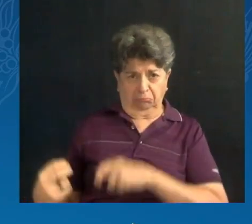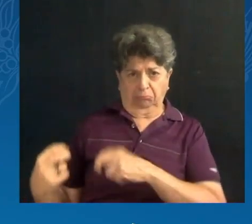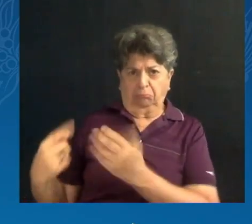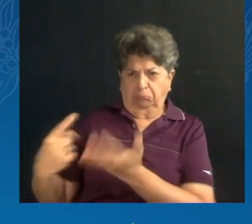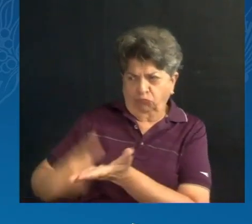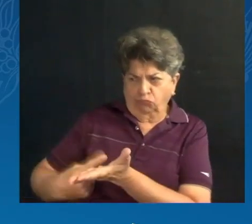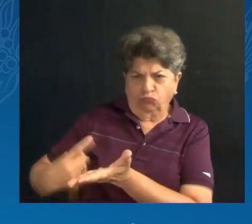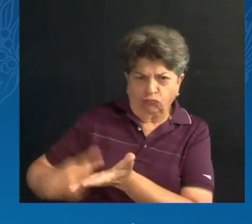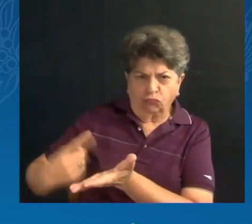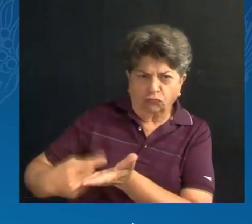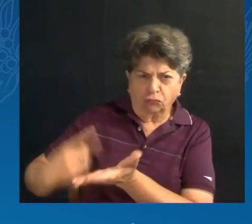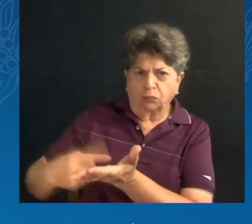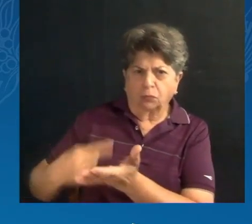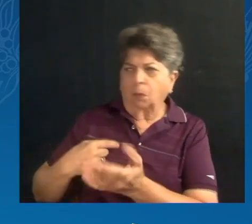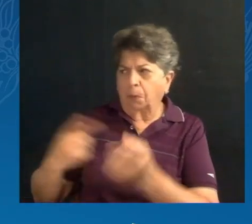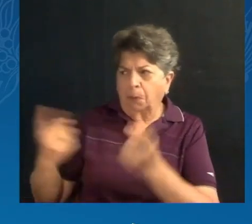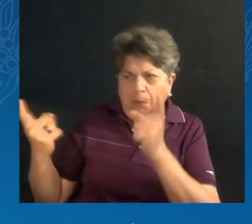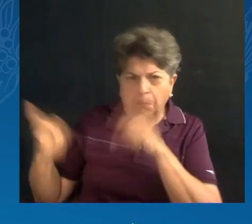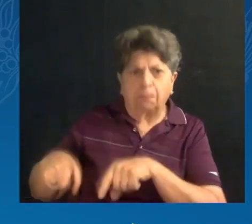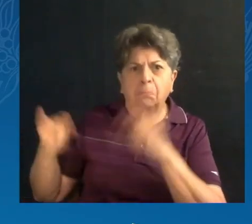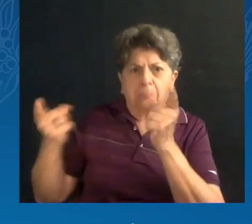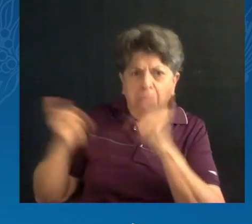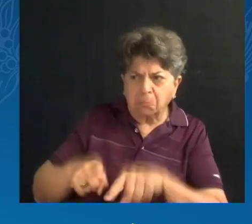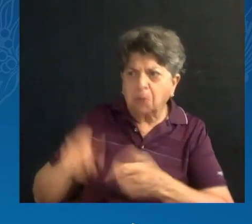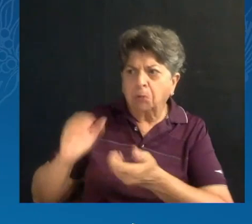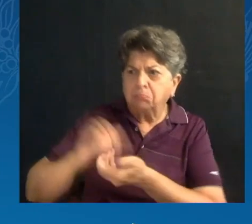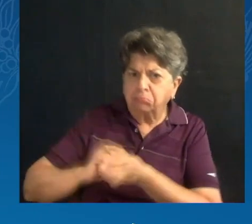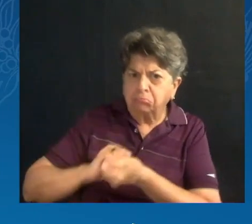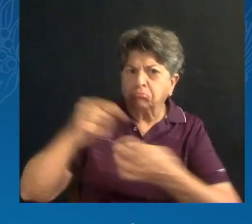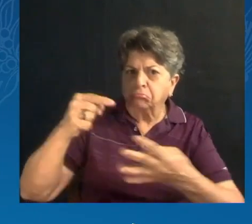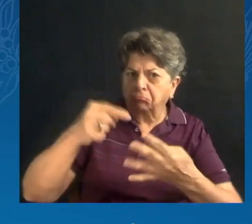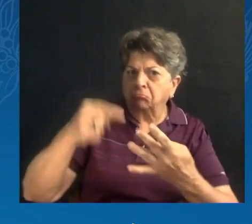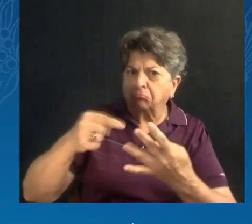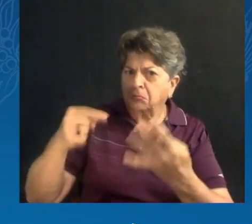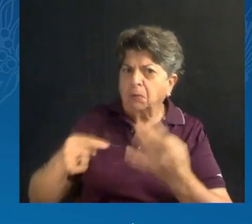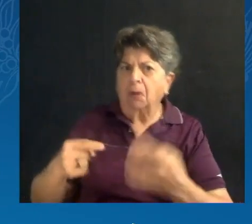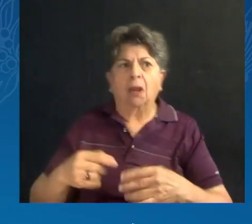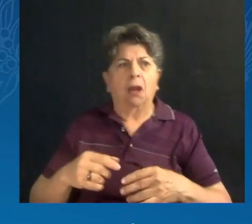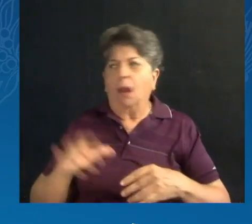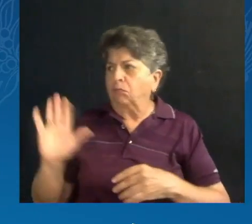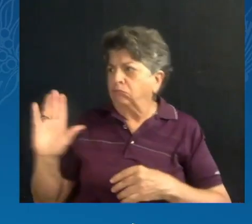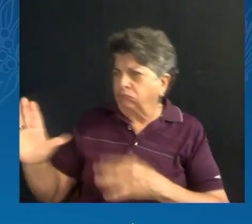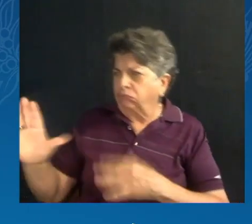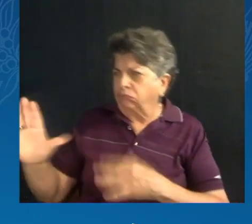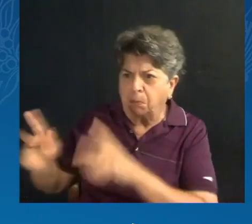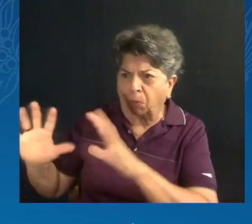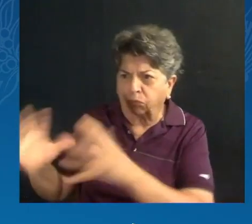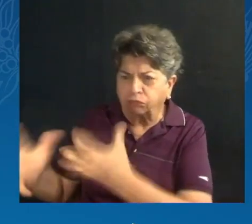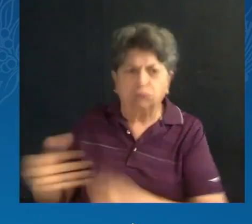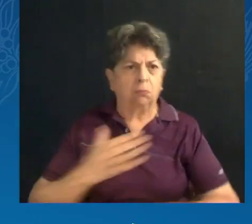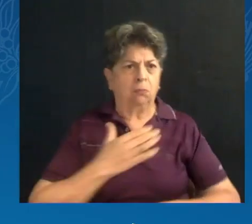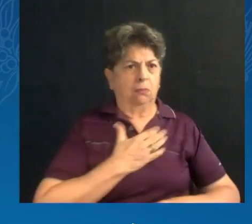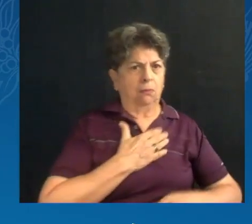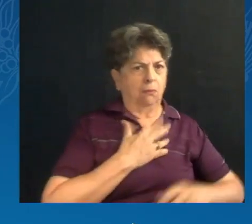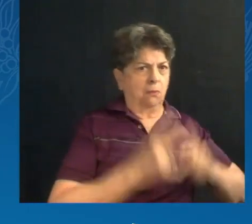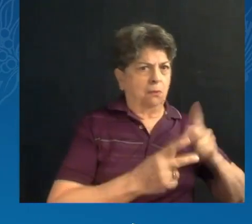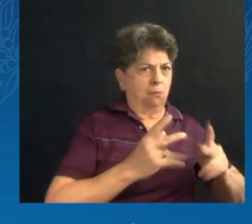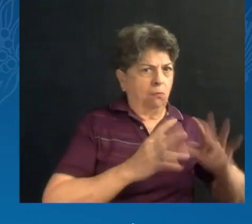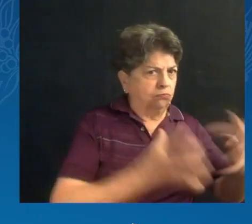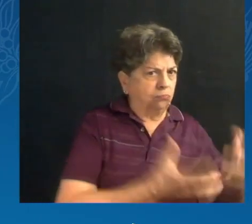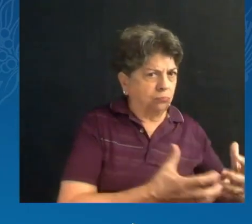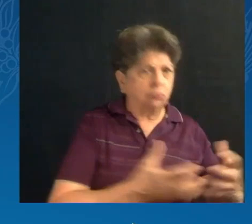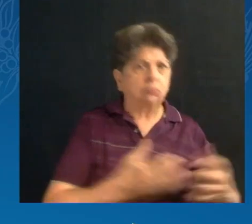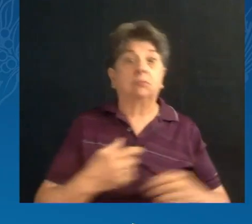between our two nations and people. We will discuss about high-tech solutions, including